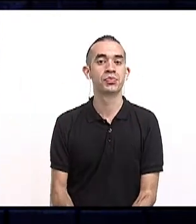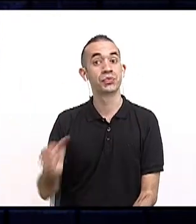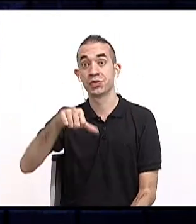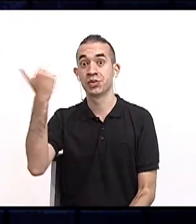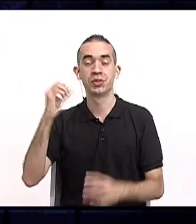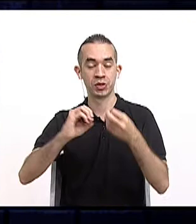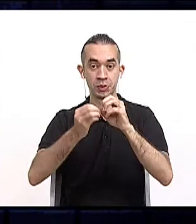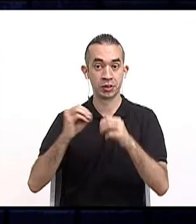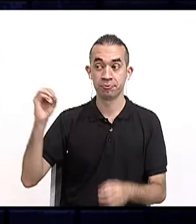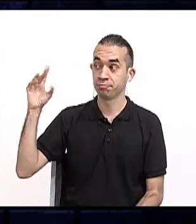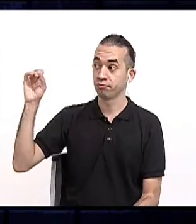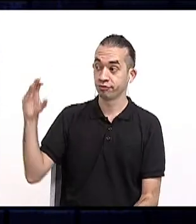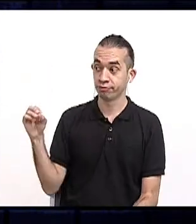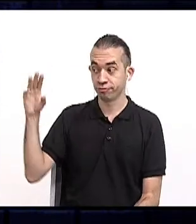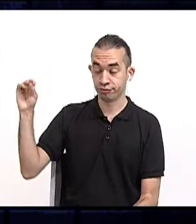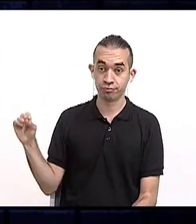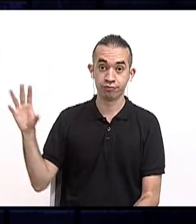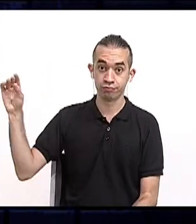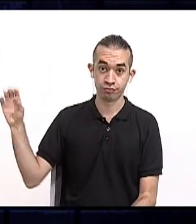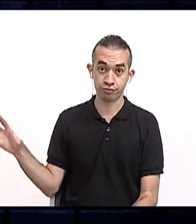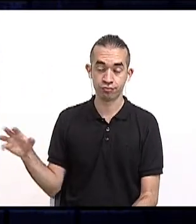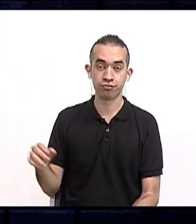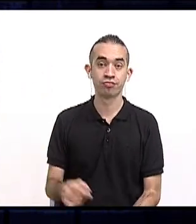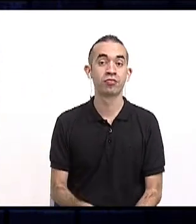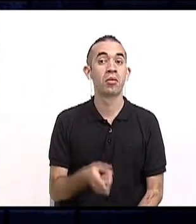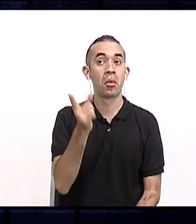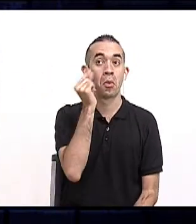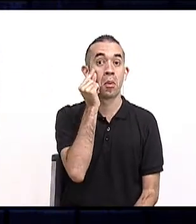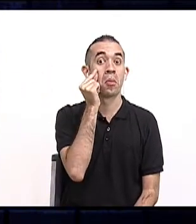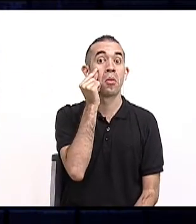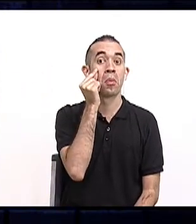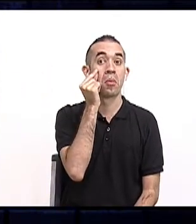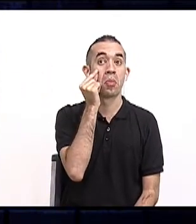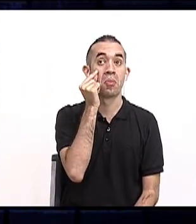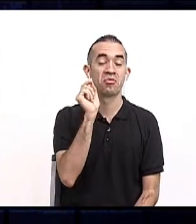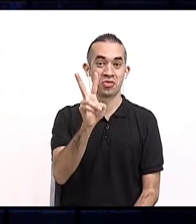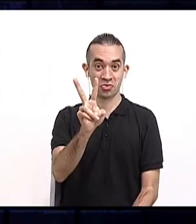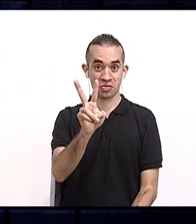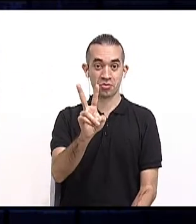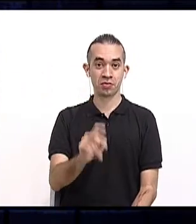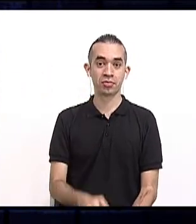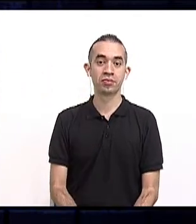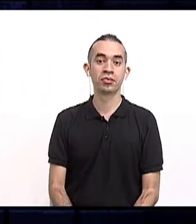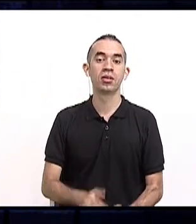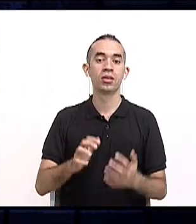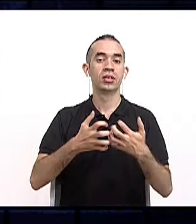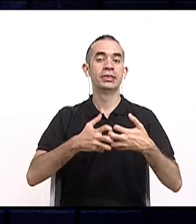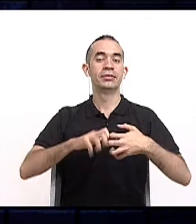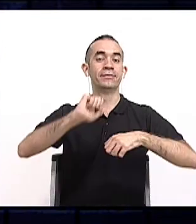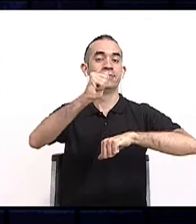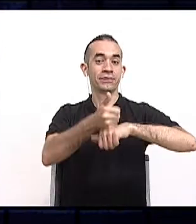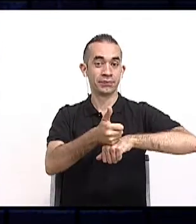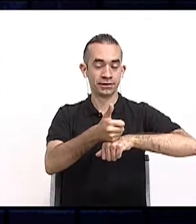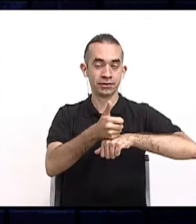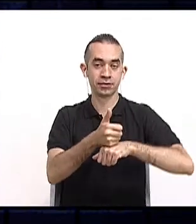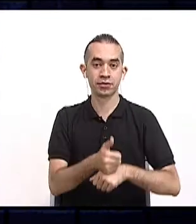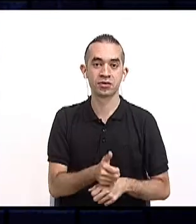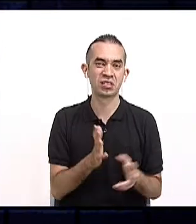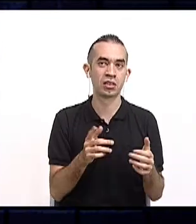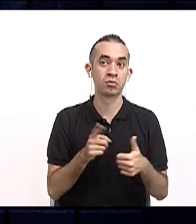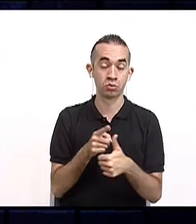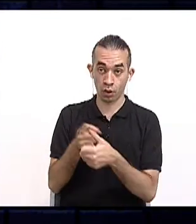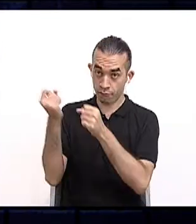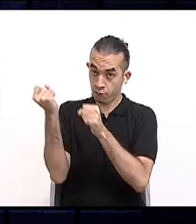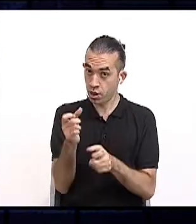lucky numbers and let's see what our next lucky number is. Number 2, entrepreneur. Is that a